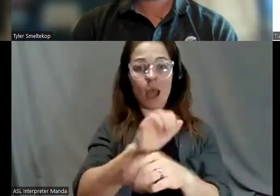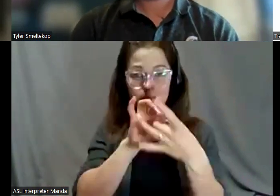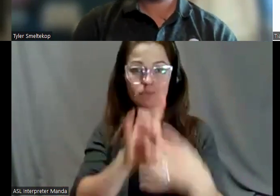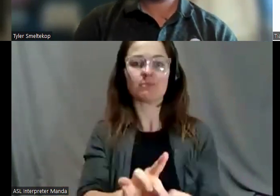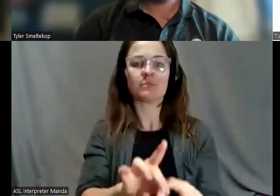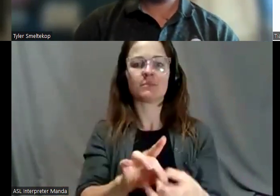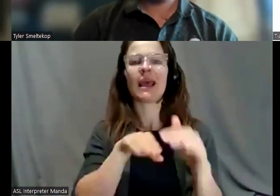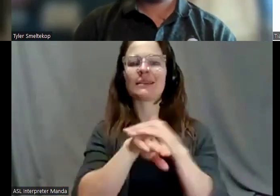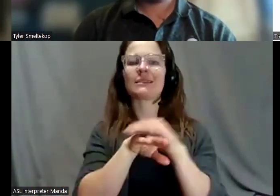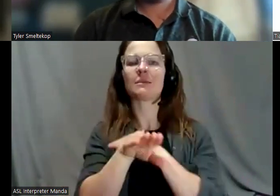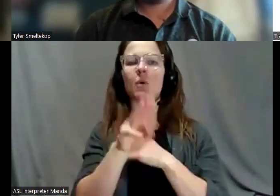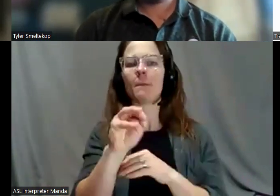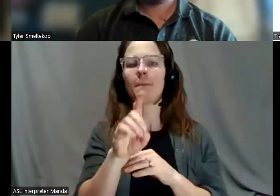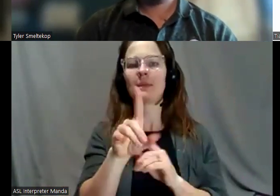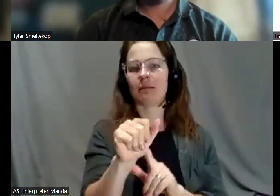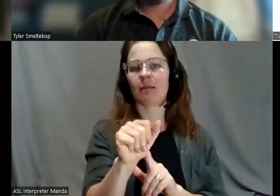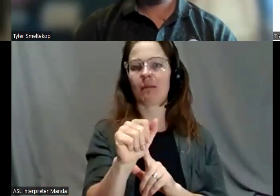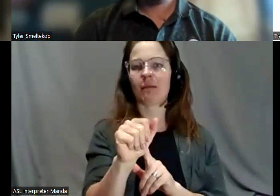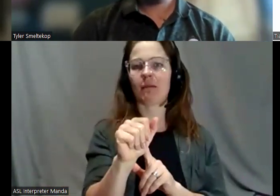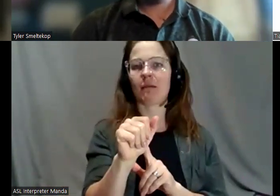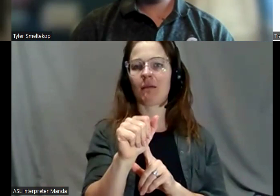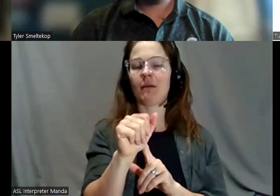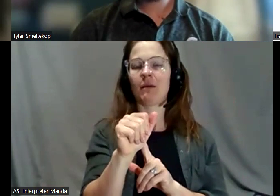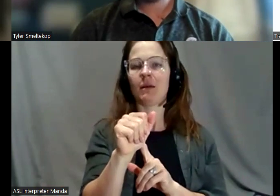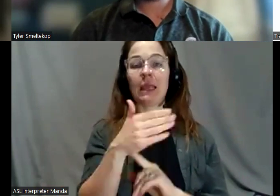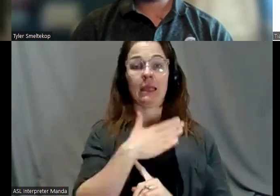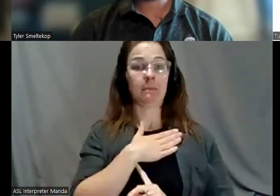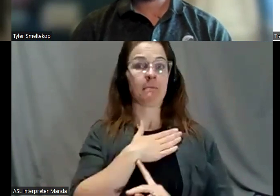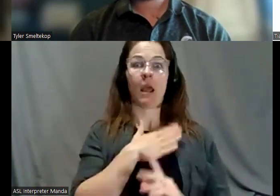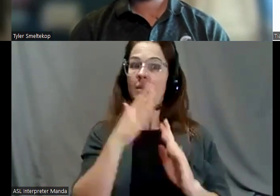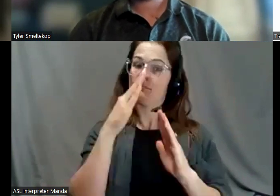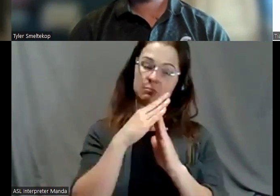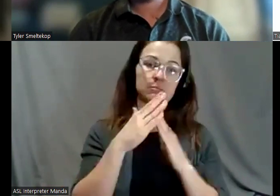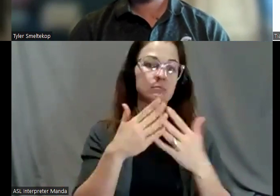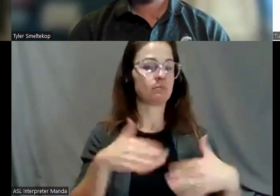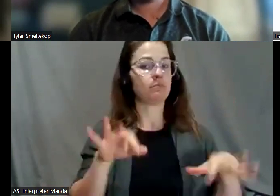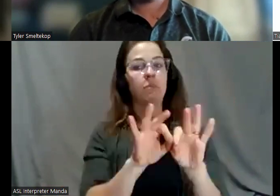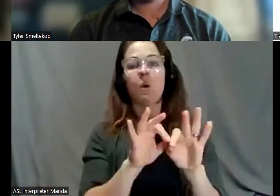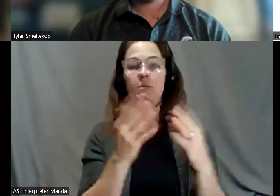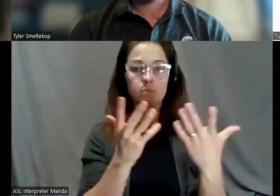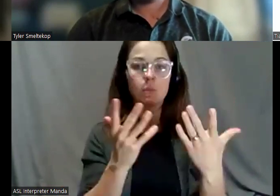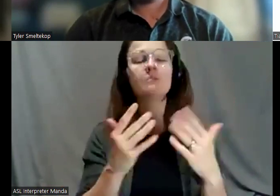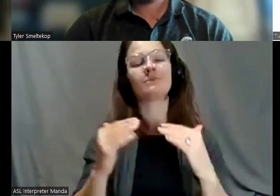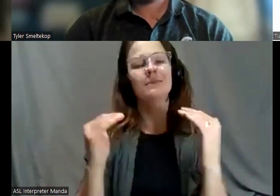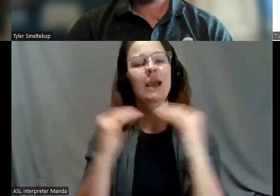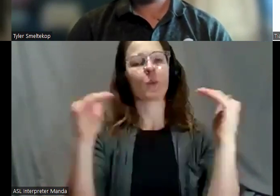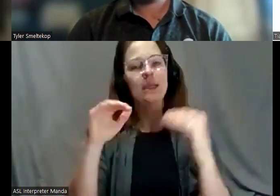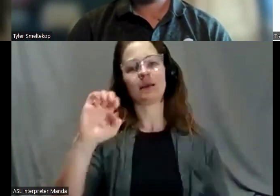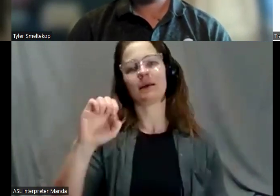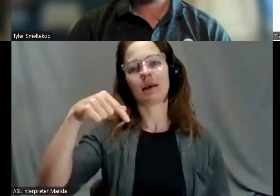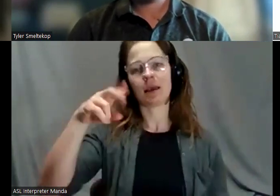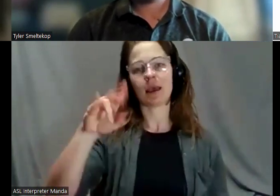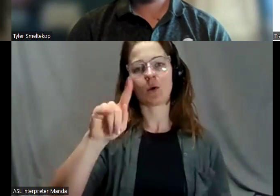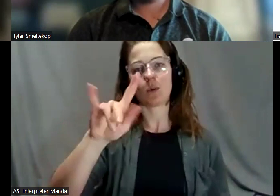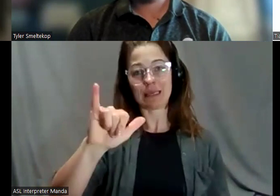and my key importance of literary accessibility is the equity of it. I work with a lot of students with